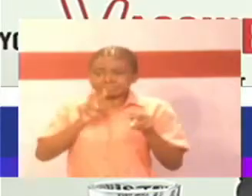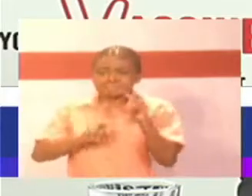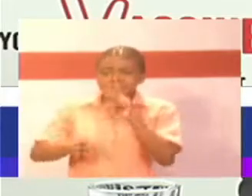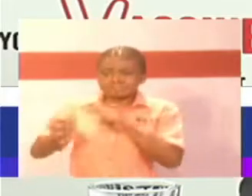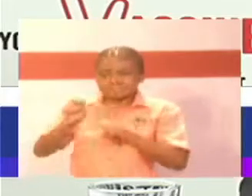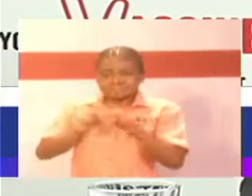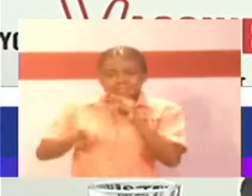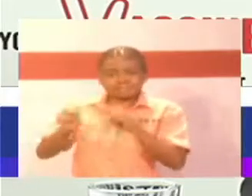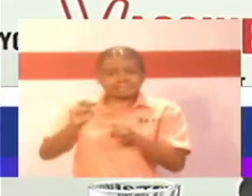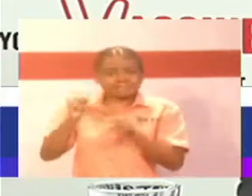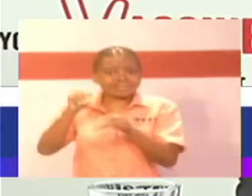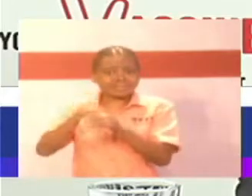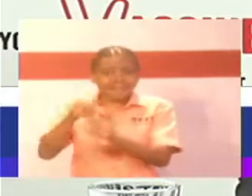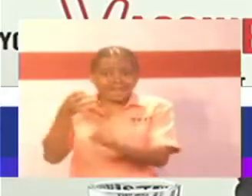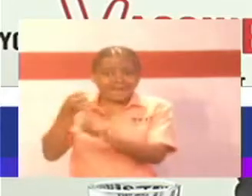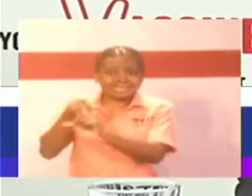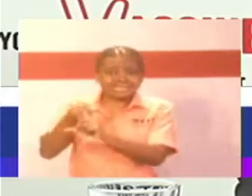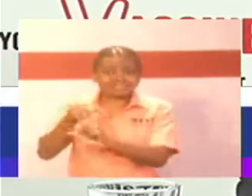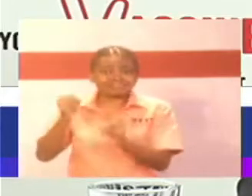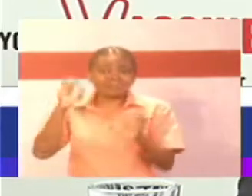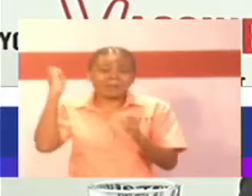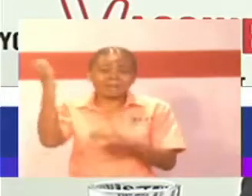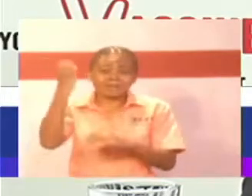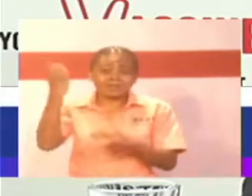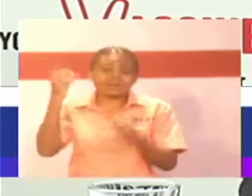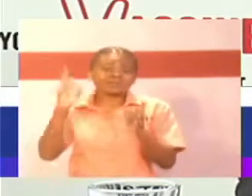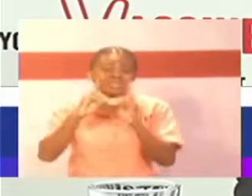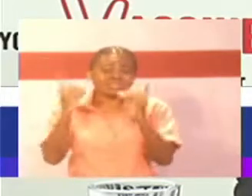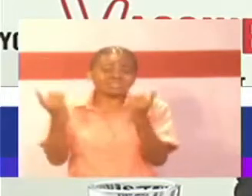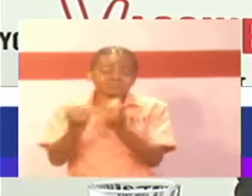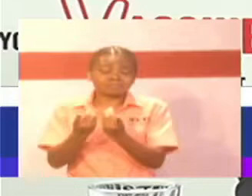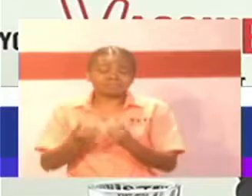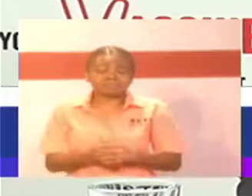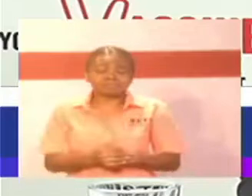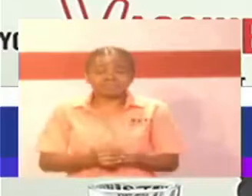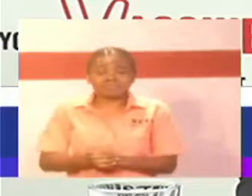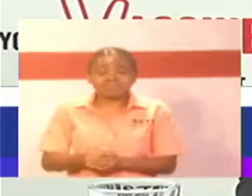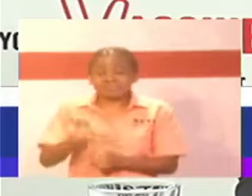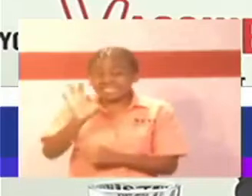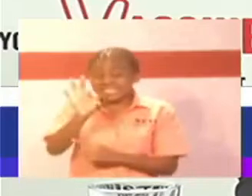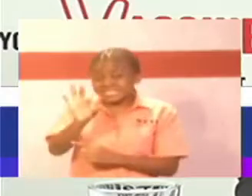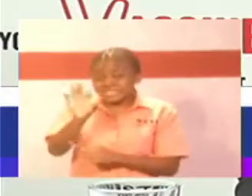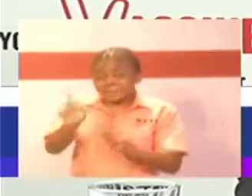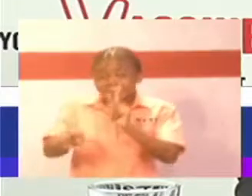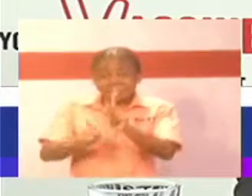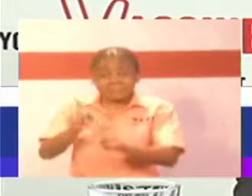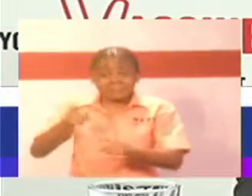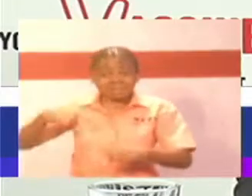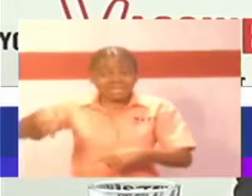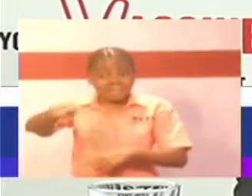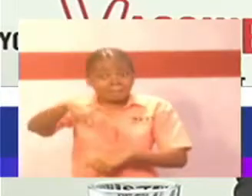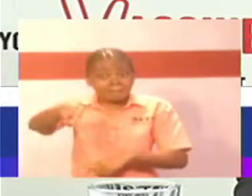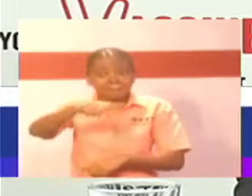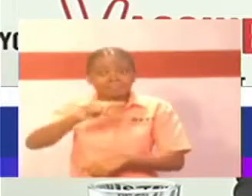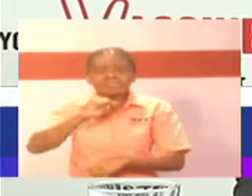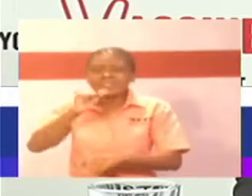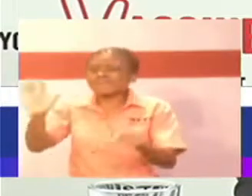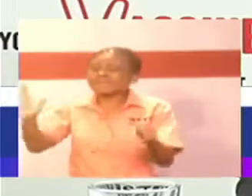departments. Of those 9 persons, none of those souls is fully